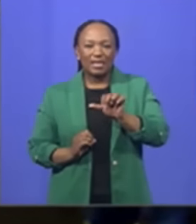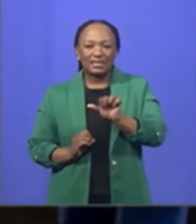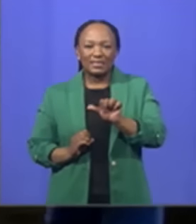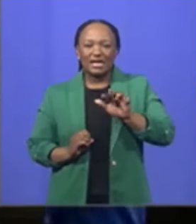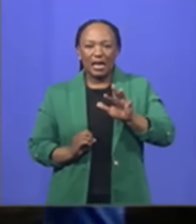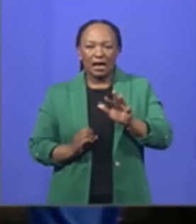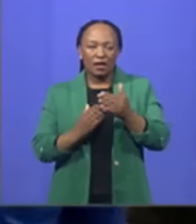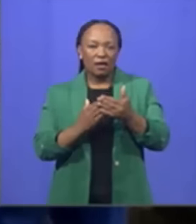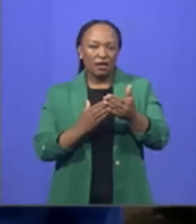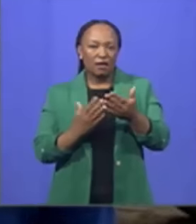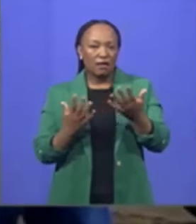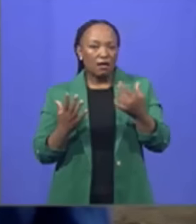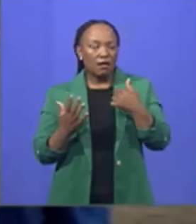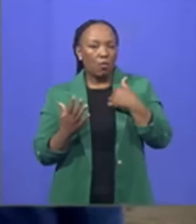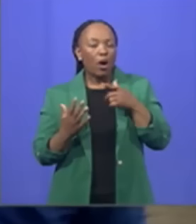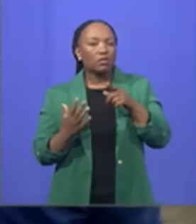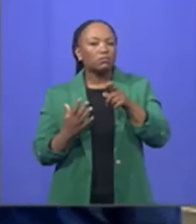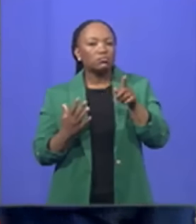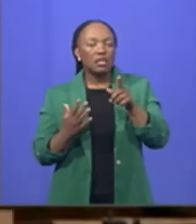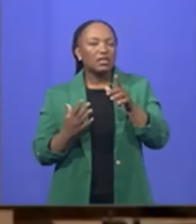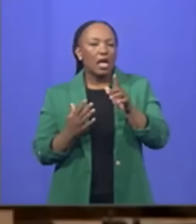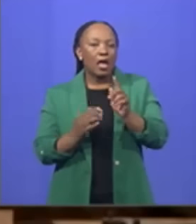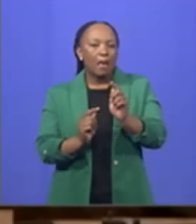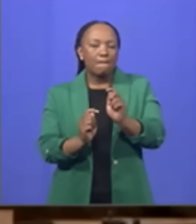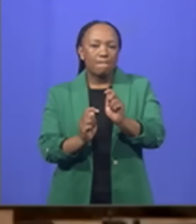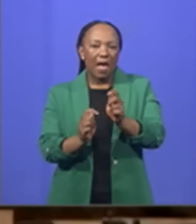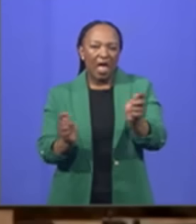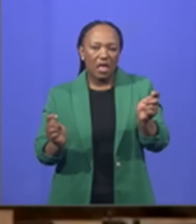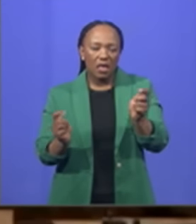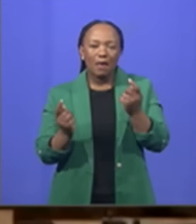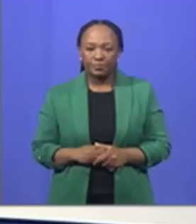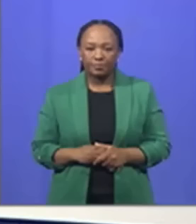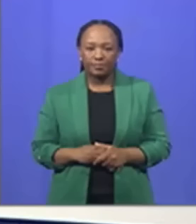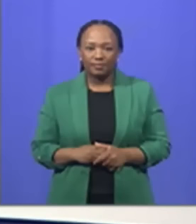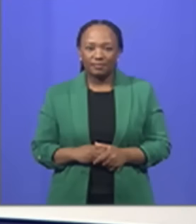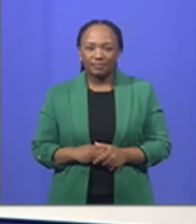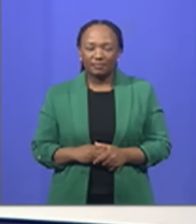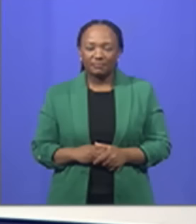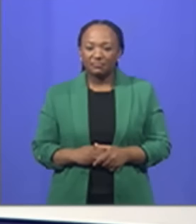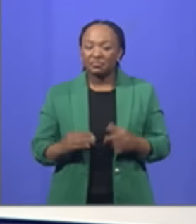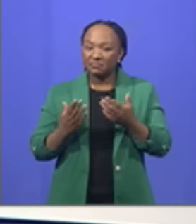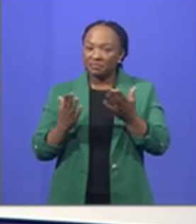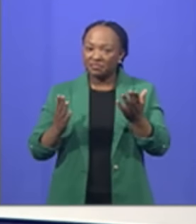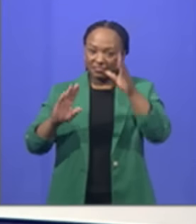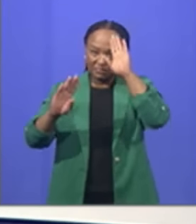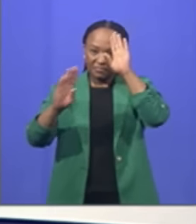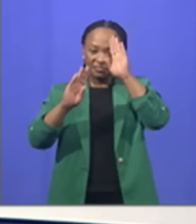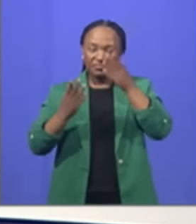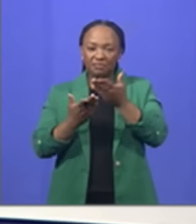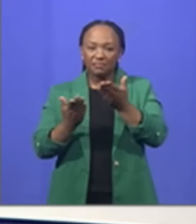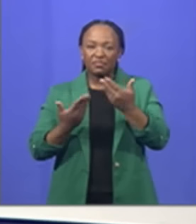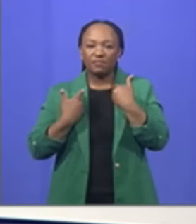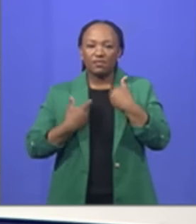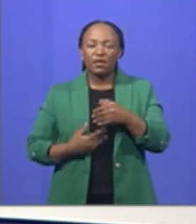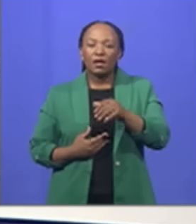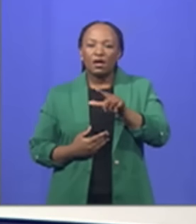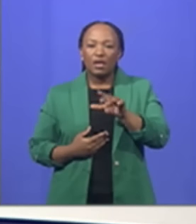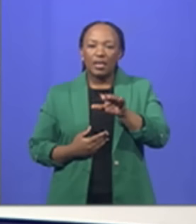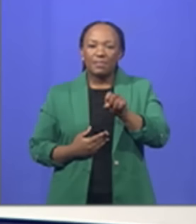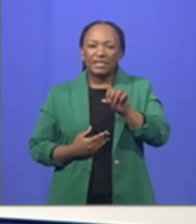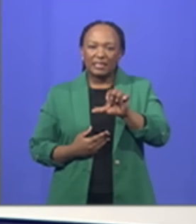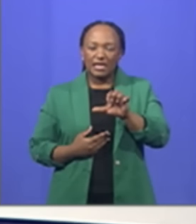go emiša mekgwa ya go se lefele ba ditirelo le tšhomišompe ya mašeleng. Bešo Nthobela nna ke lebeseng ka dimeng gomme ke tla thušana